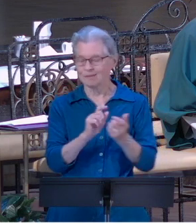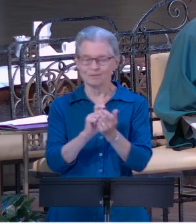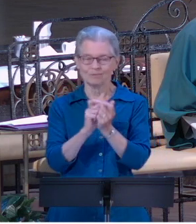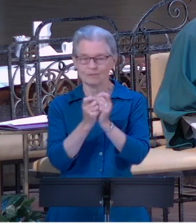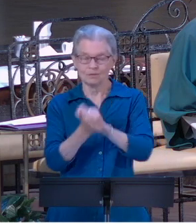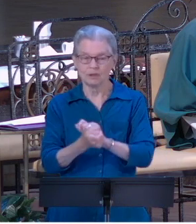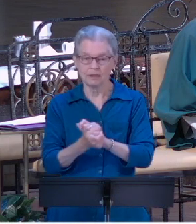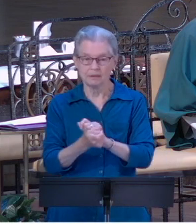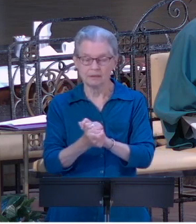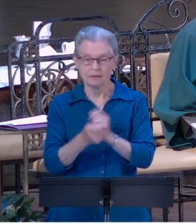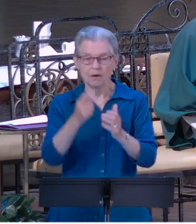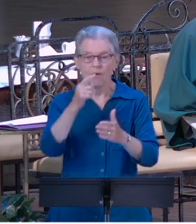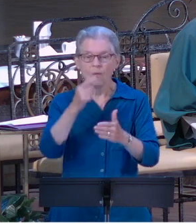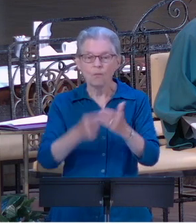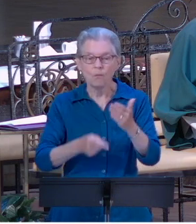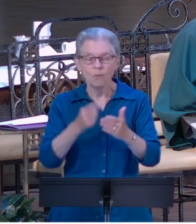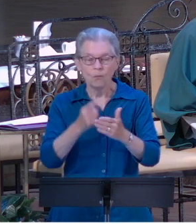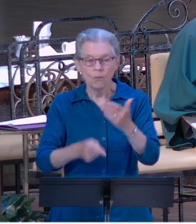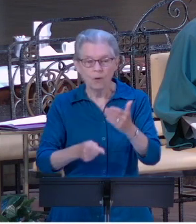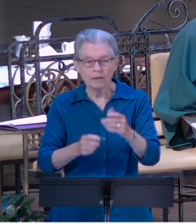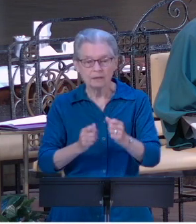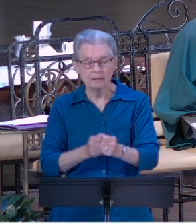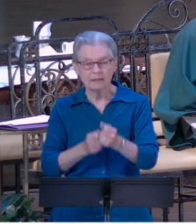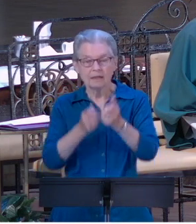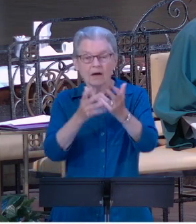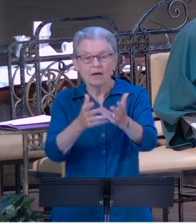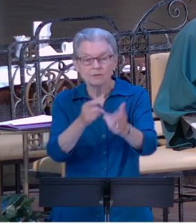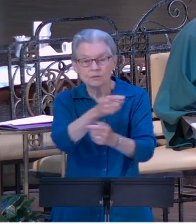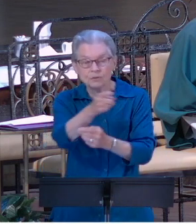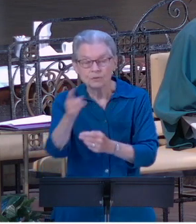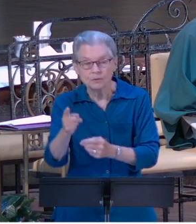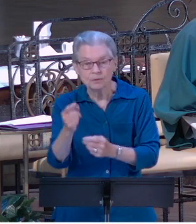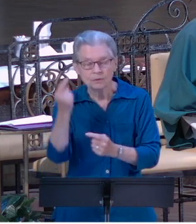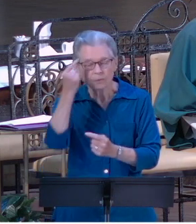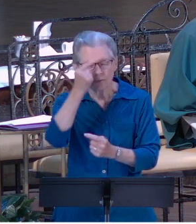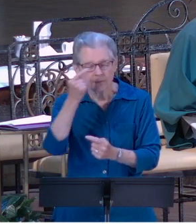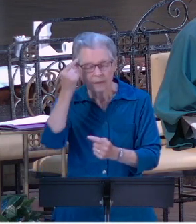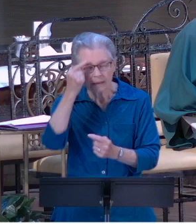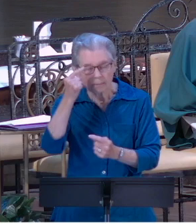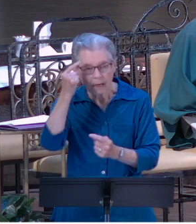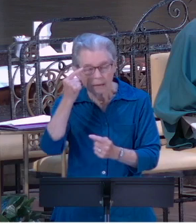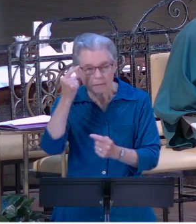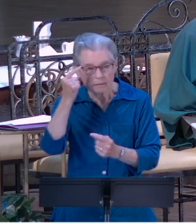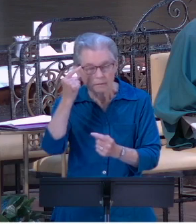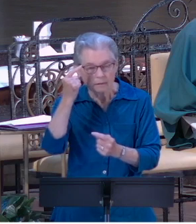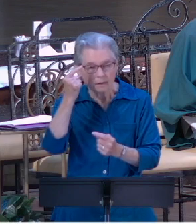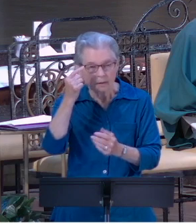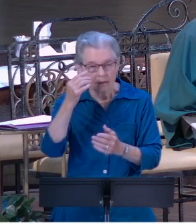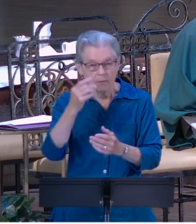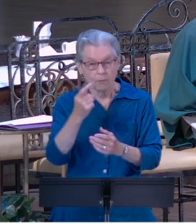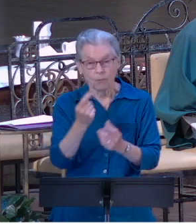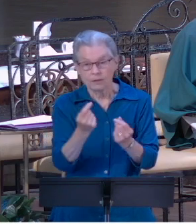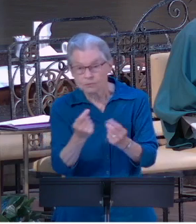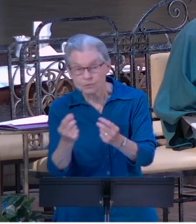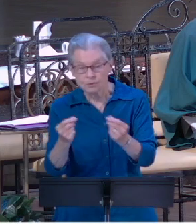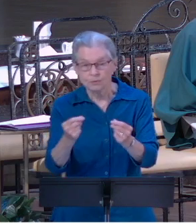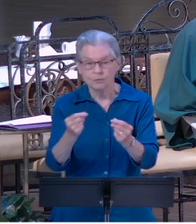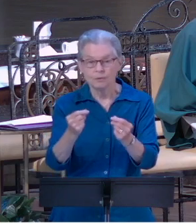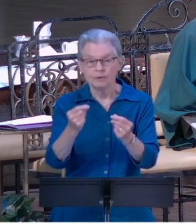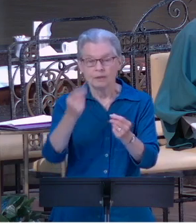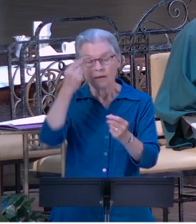What draws you to consider the cost of letting go of what you have in order to